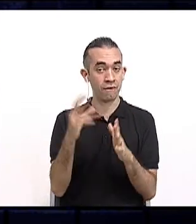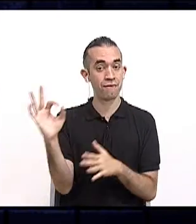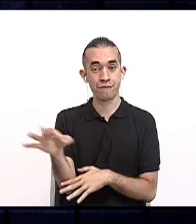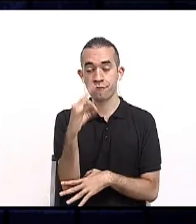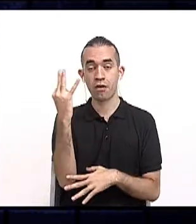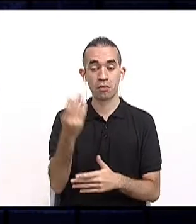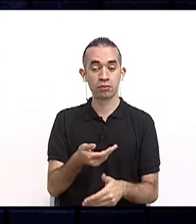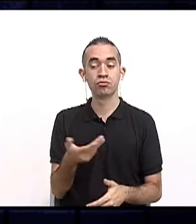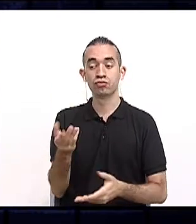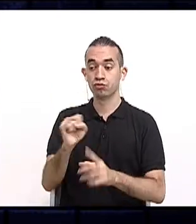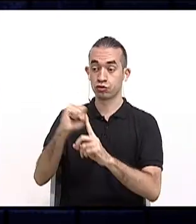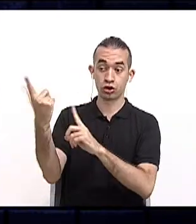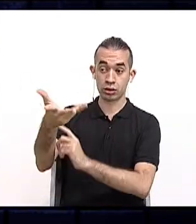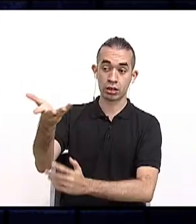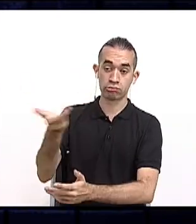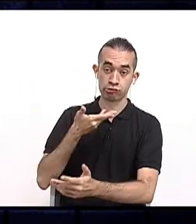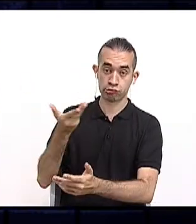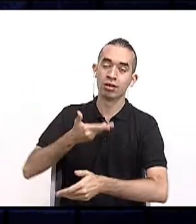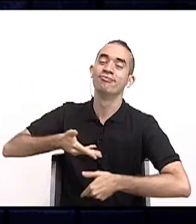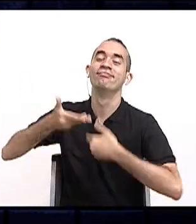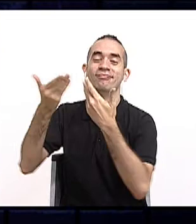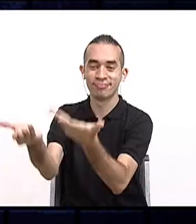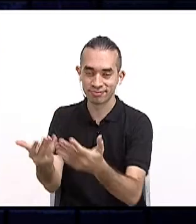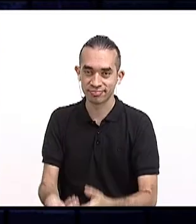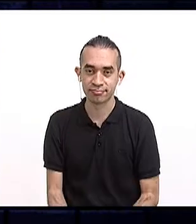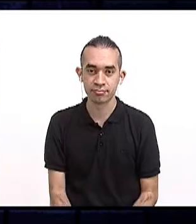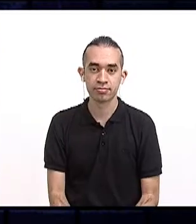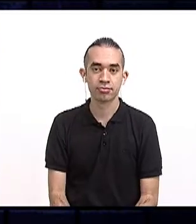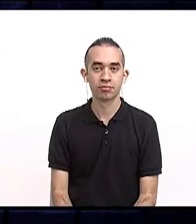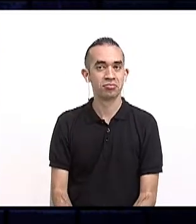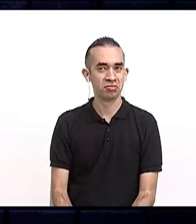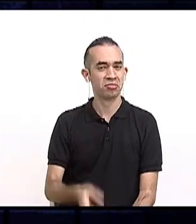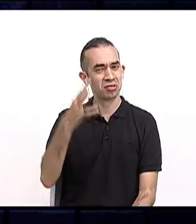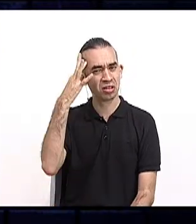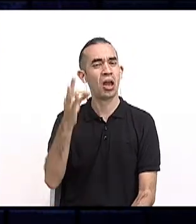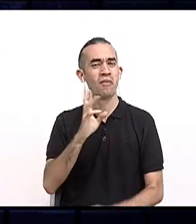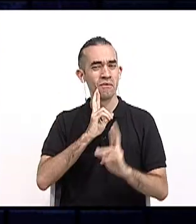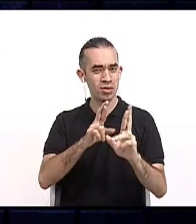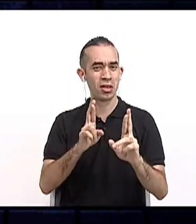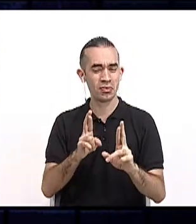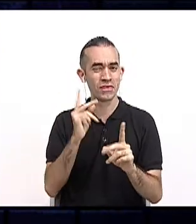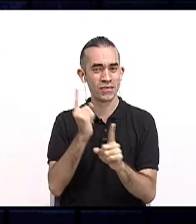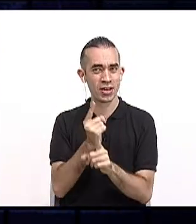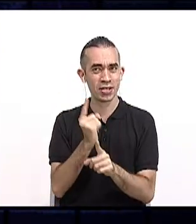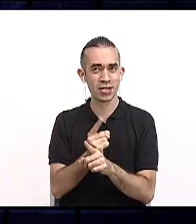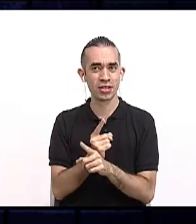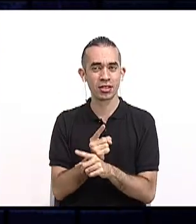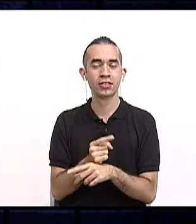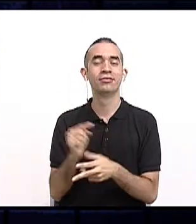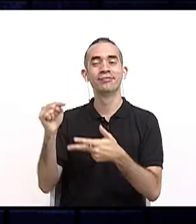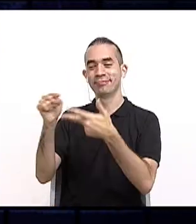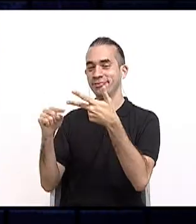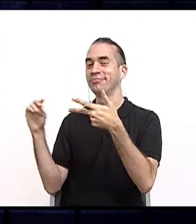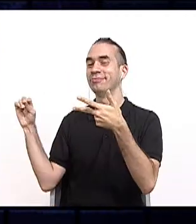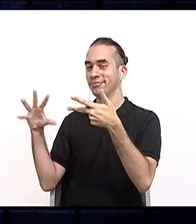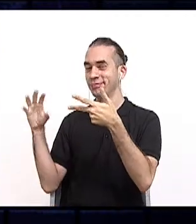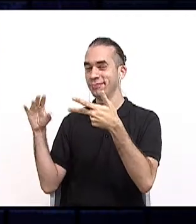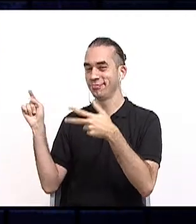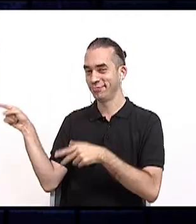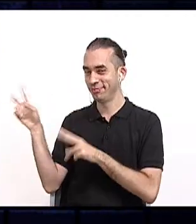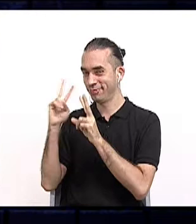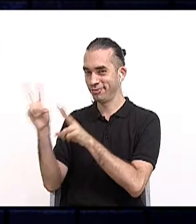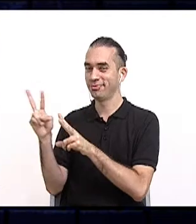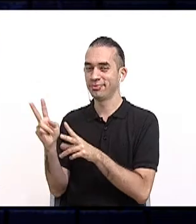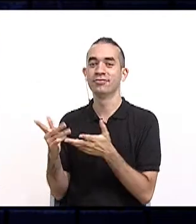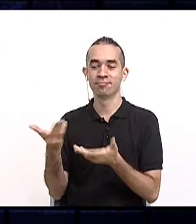our society. Give back. So I think you have the answer, right? It is a way to